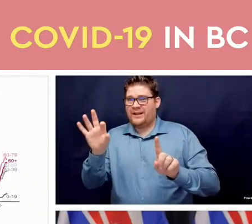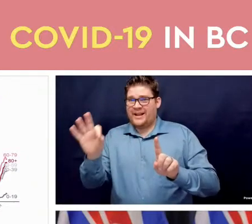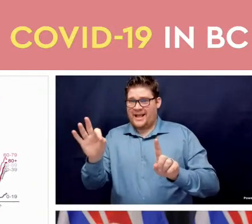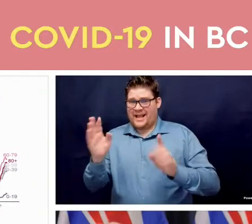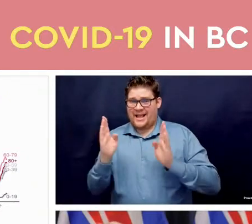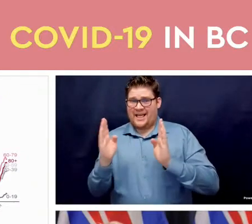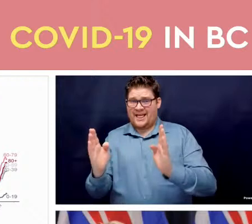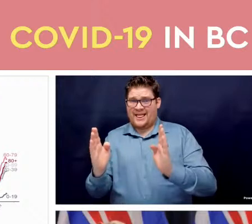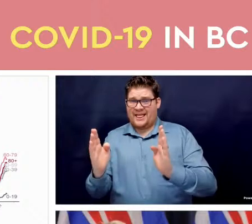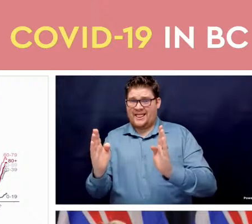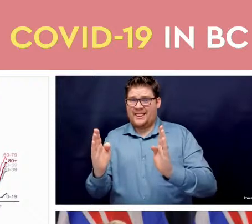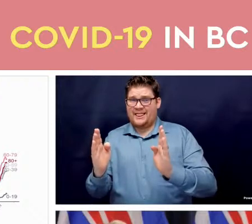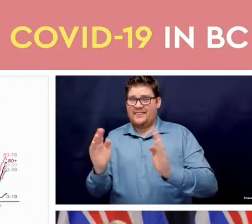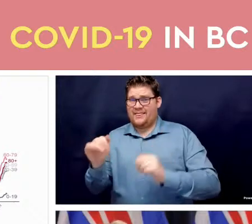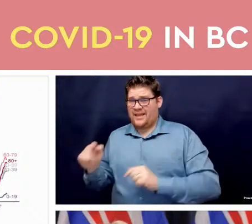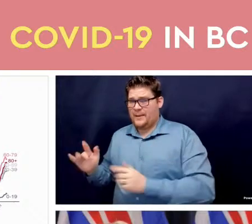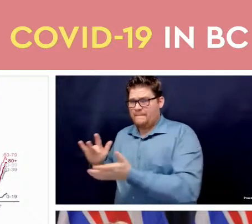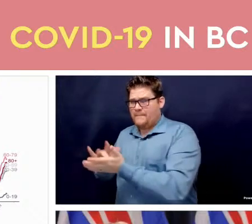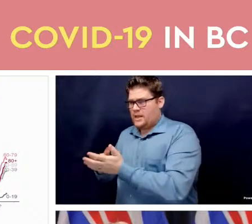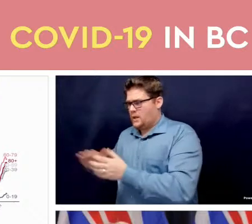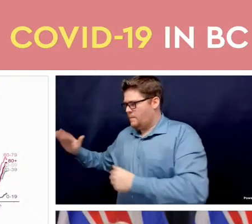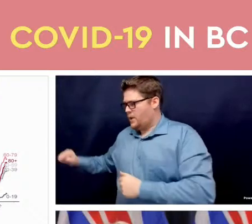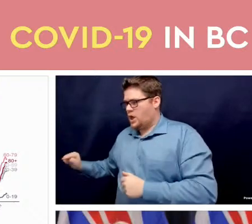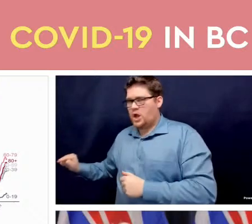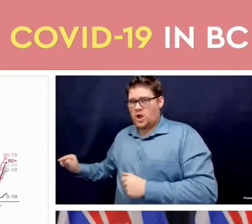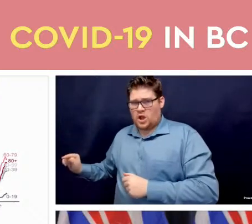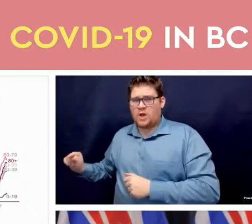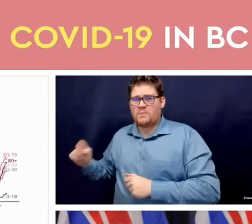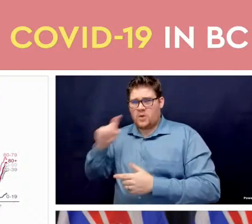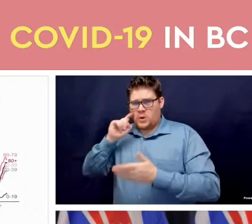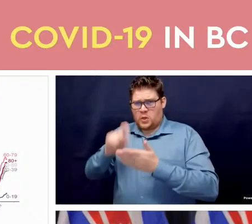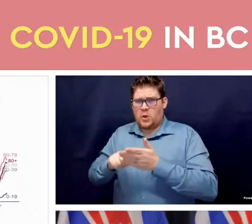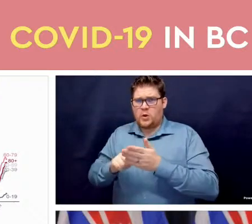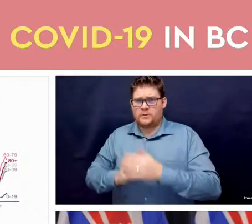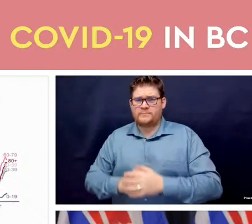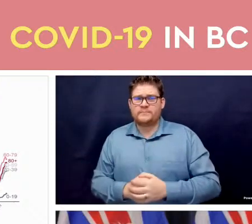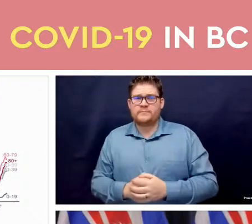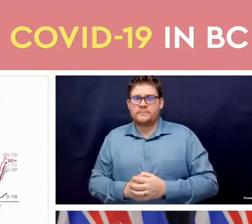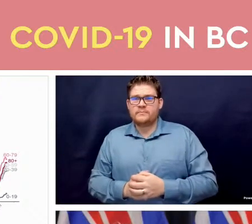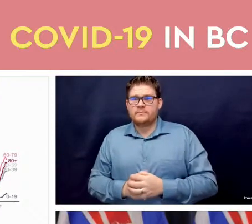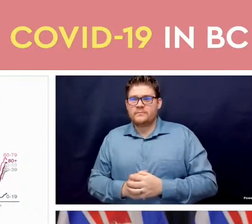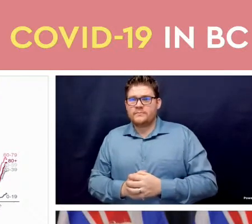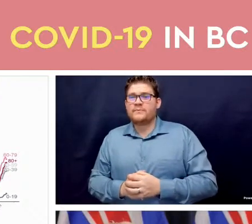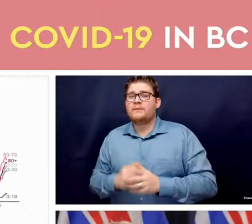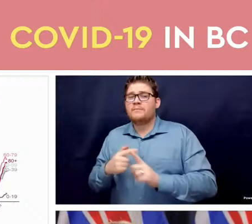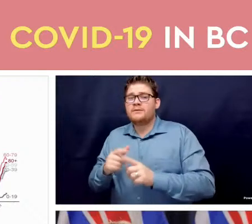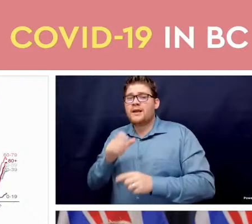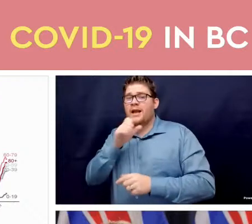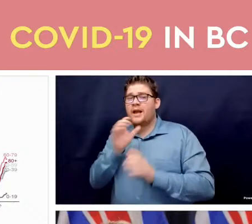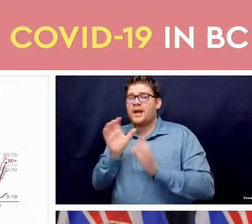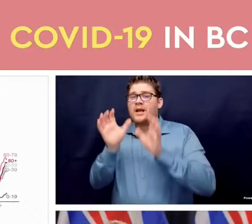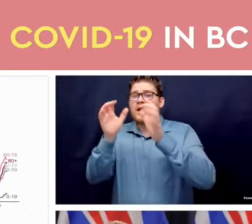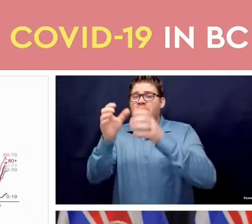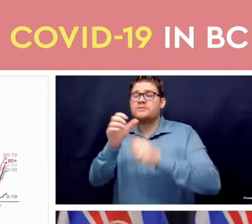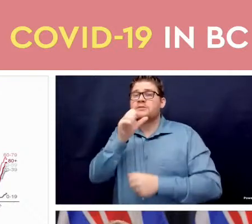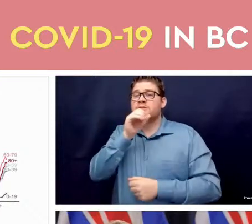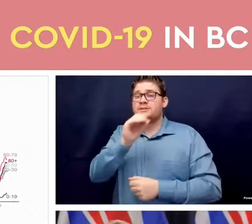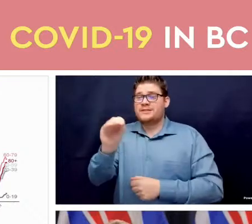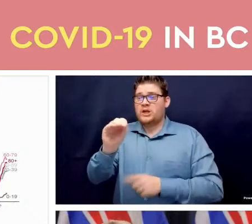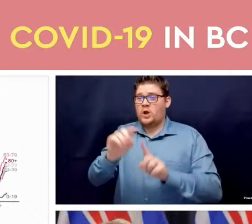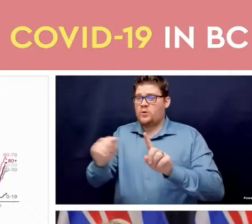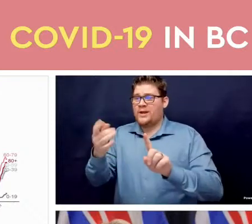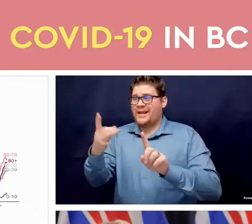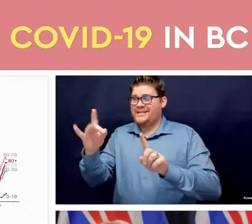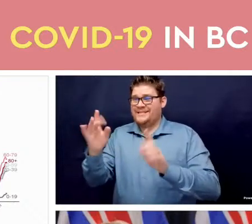also seeing a little bit of an uptick in the 0 to 19 in our pediatric age group, and I have more information on that that will help